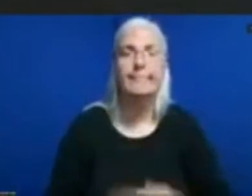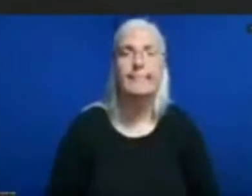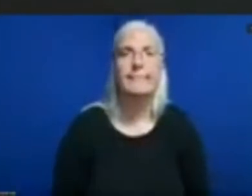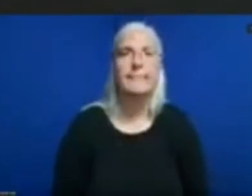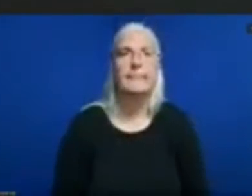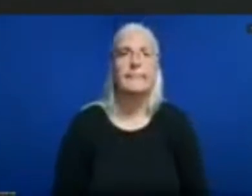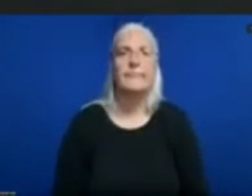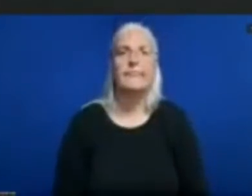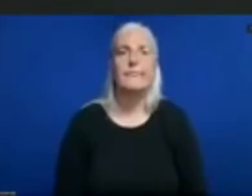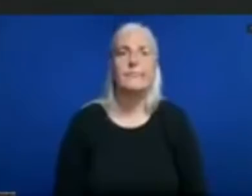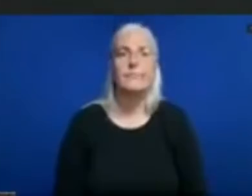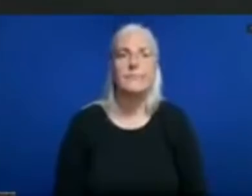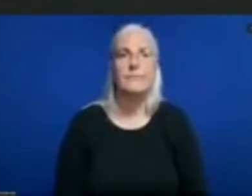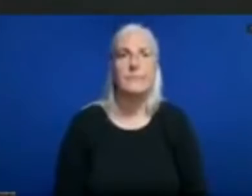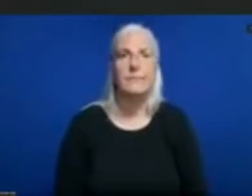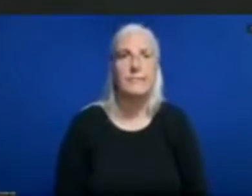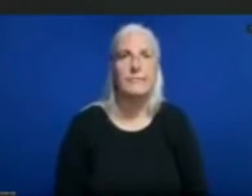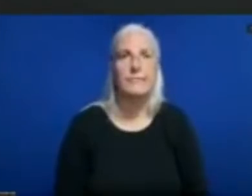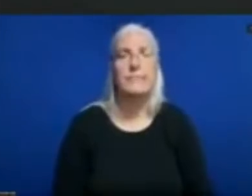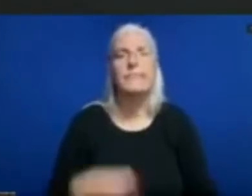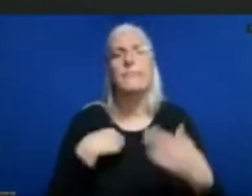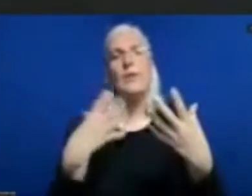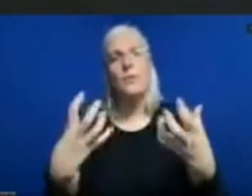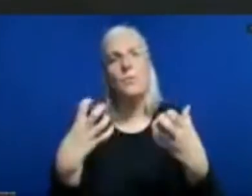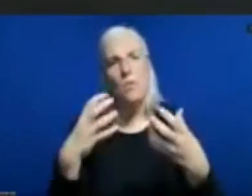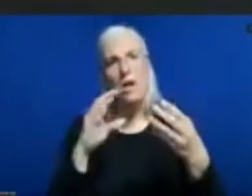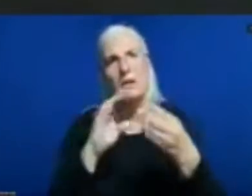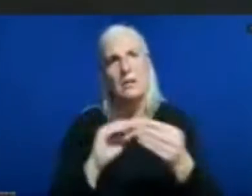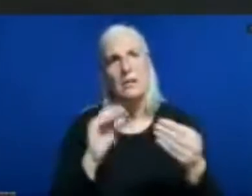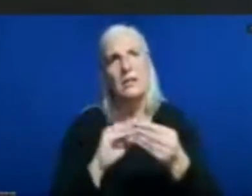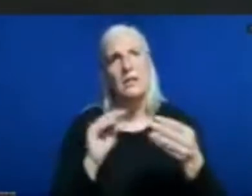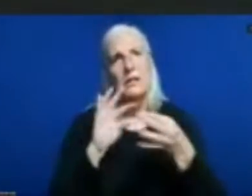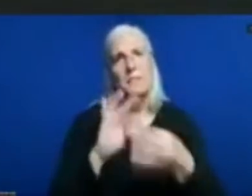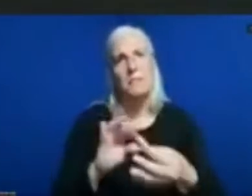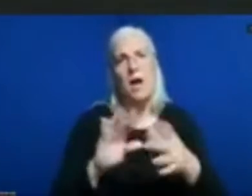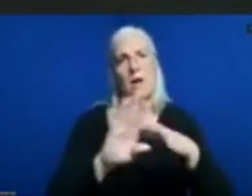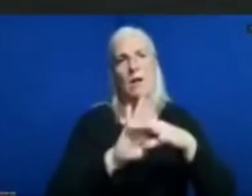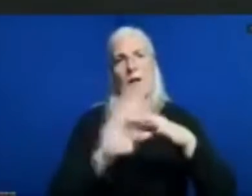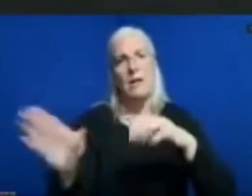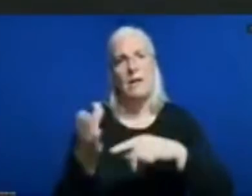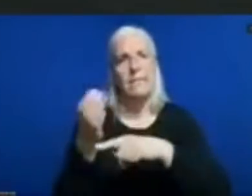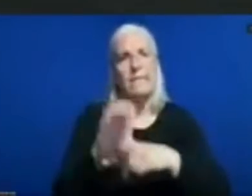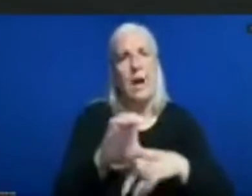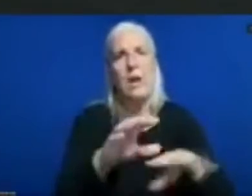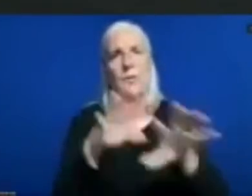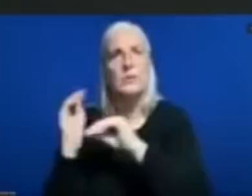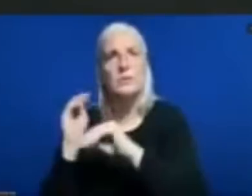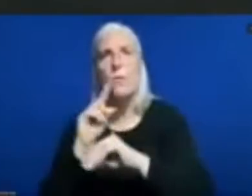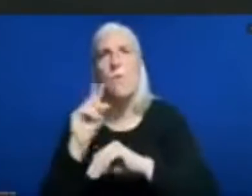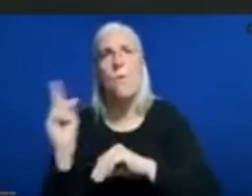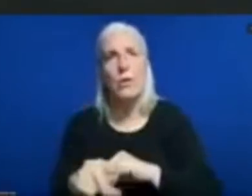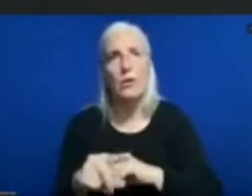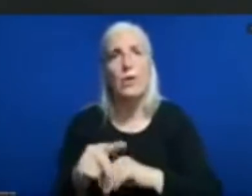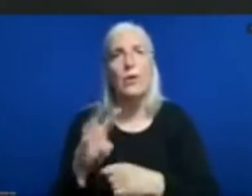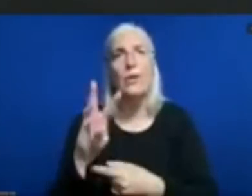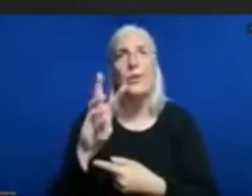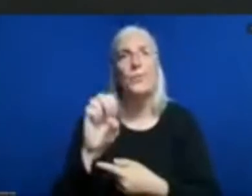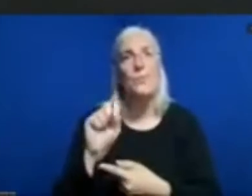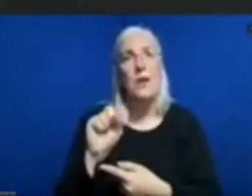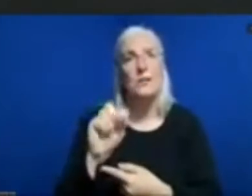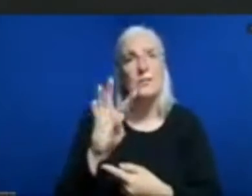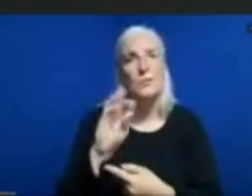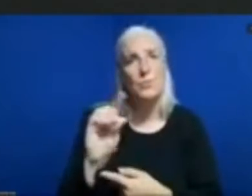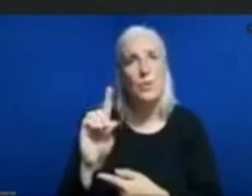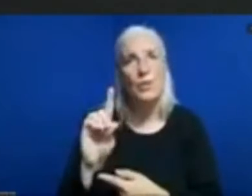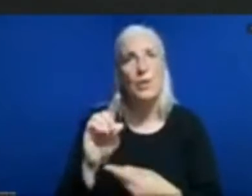to discuss orders first. Obviously, Westwood, Pinetown, Clear Creek remain under an order. We